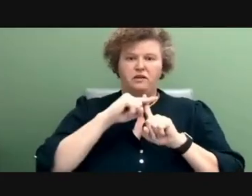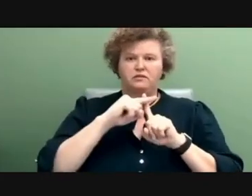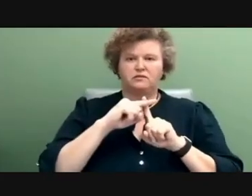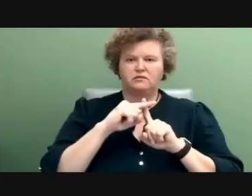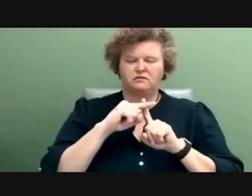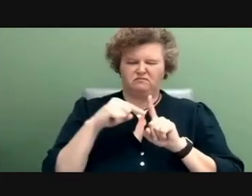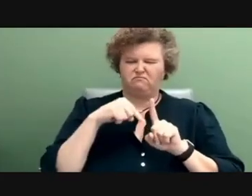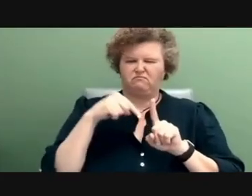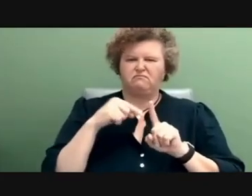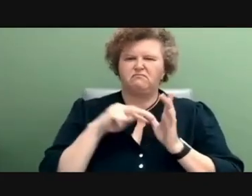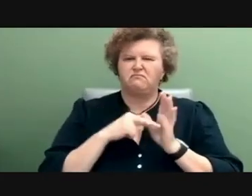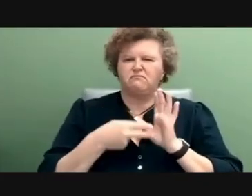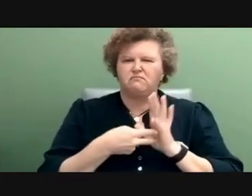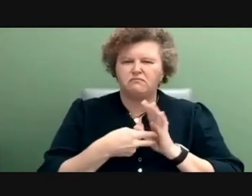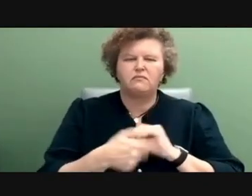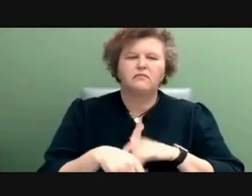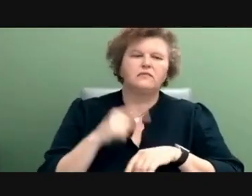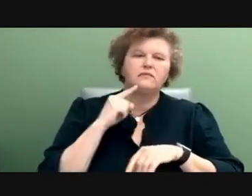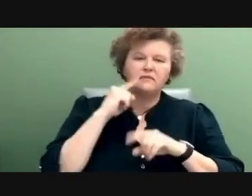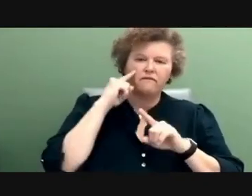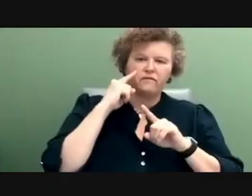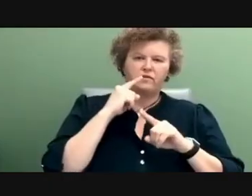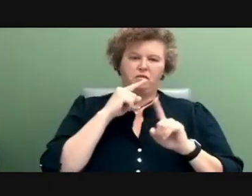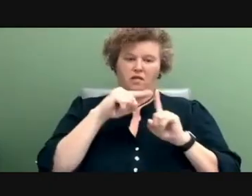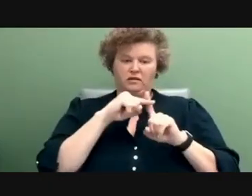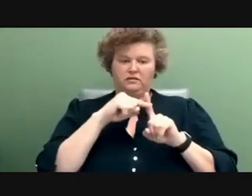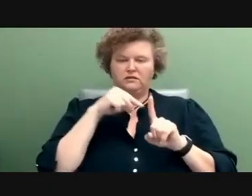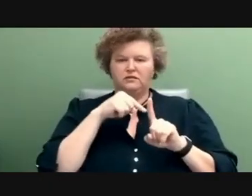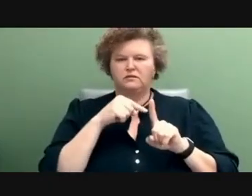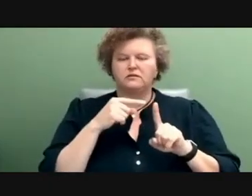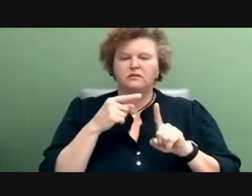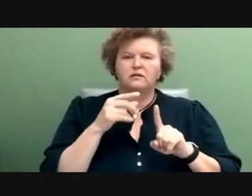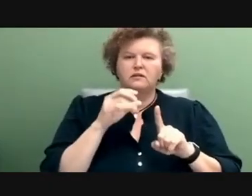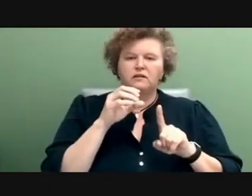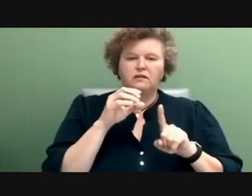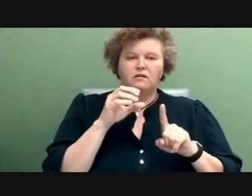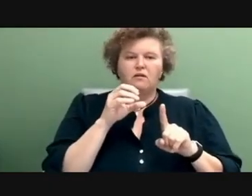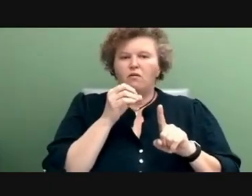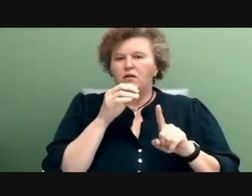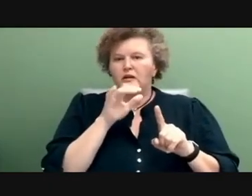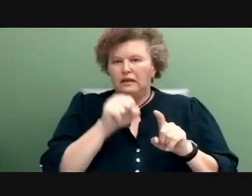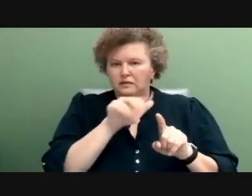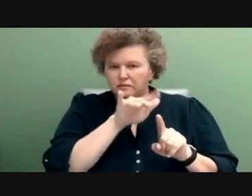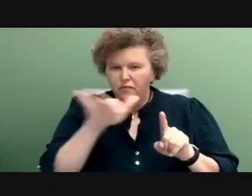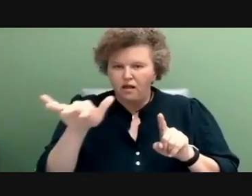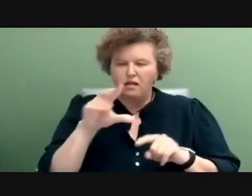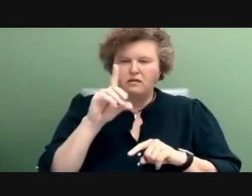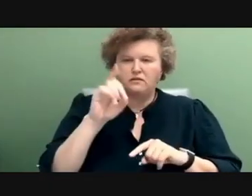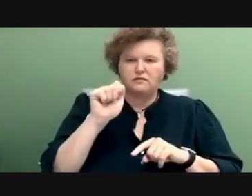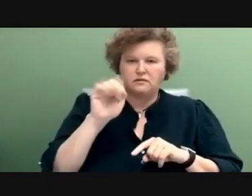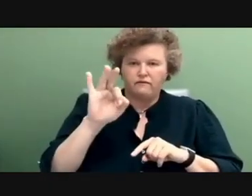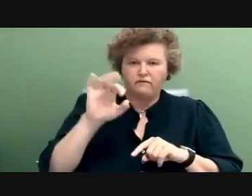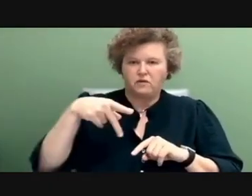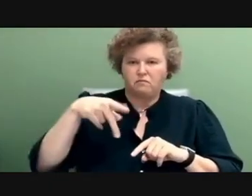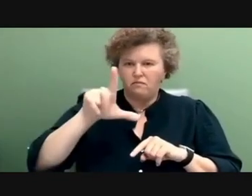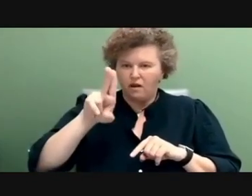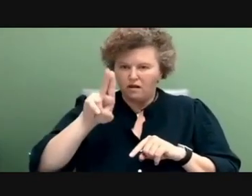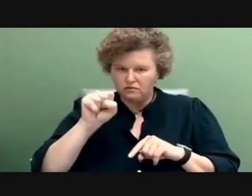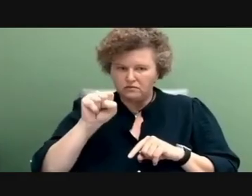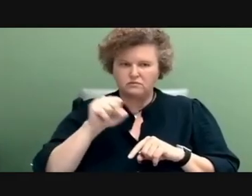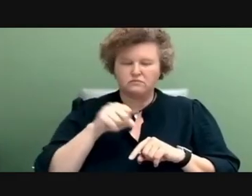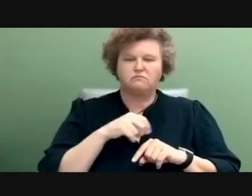So we discussed about Deaf Plus and what it actually means. Deaf Plus, and it's